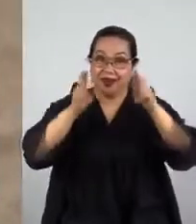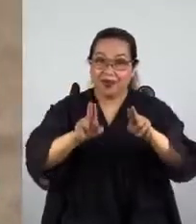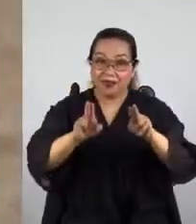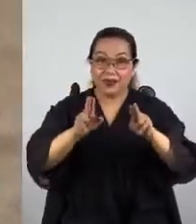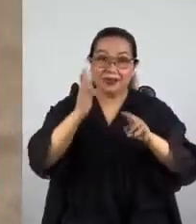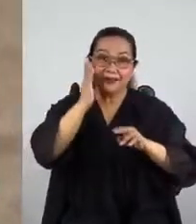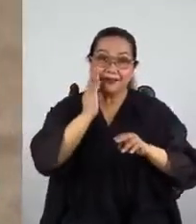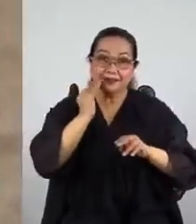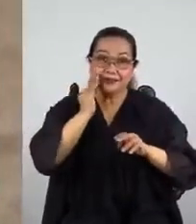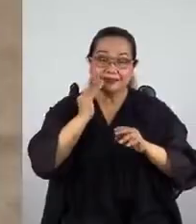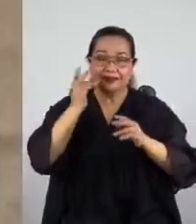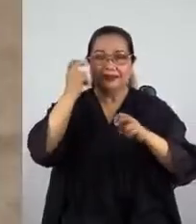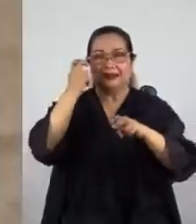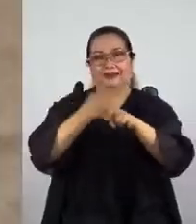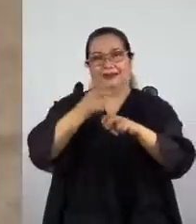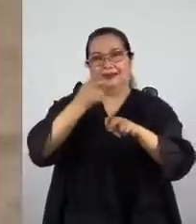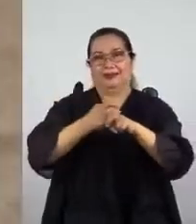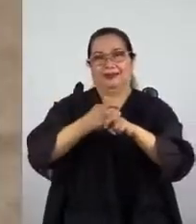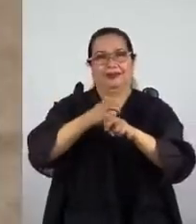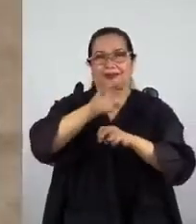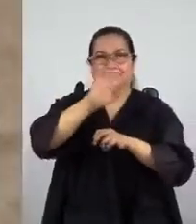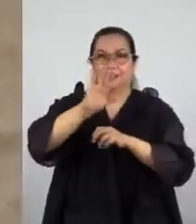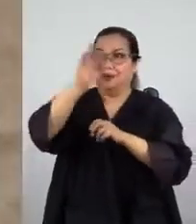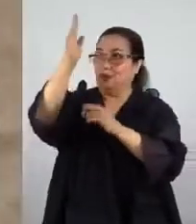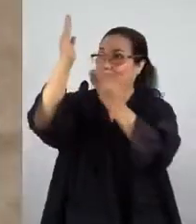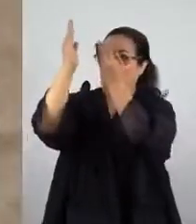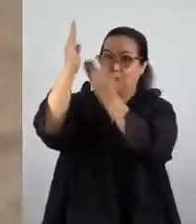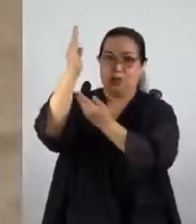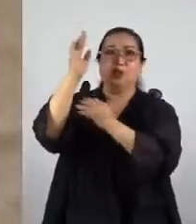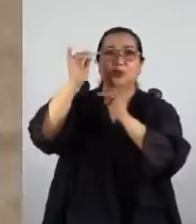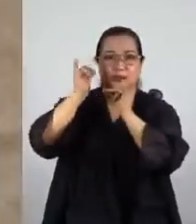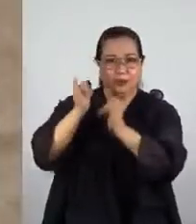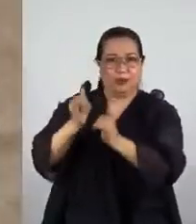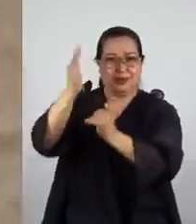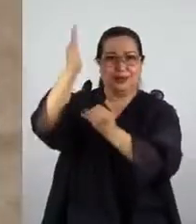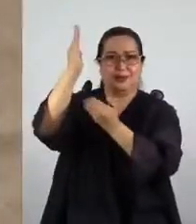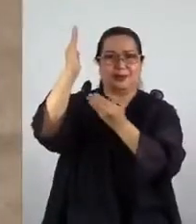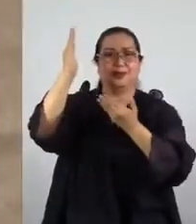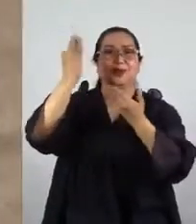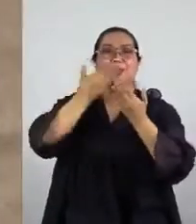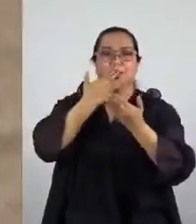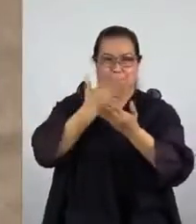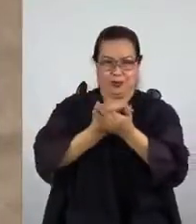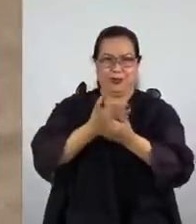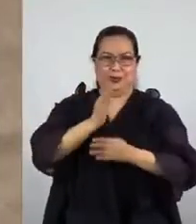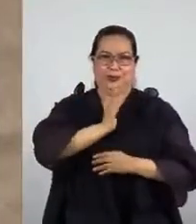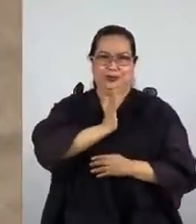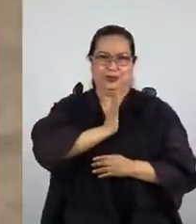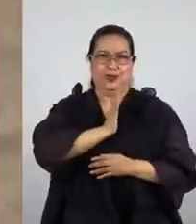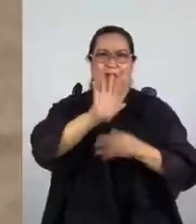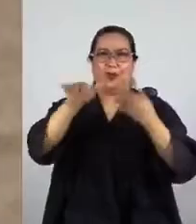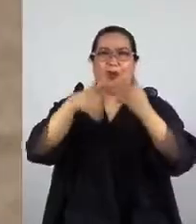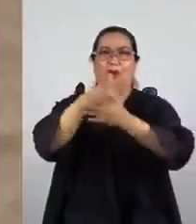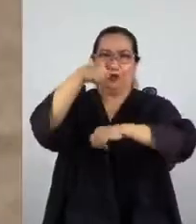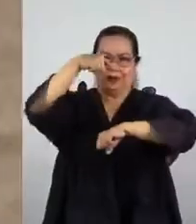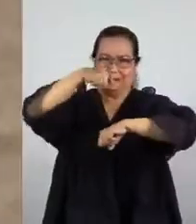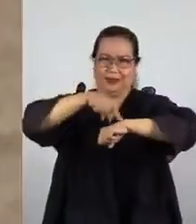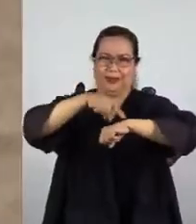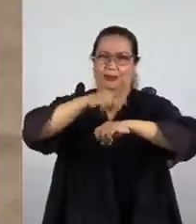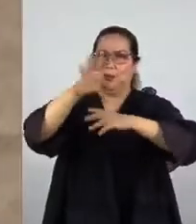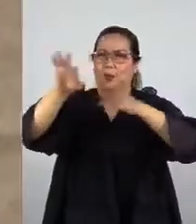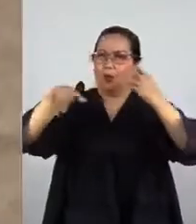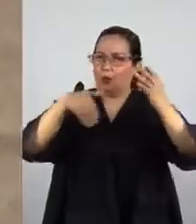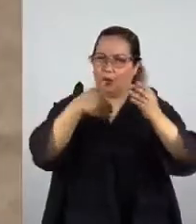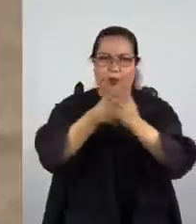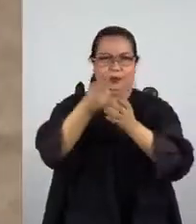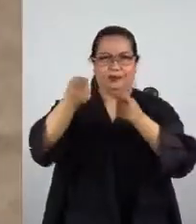hard, they do not change who God is. He is good and gracious all the time. He is in control